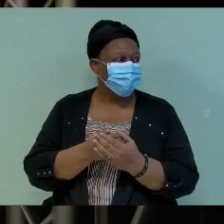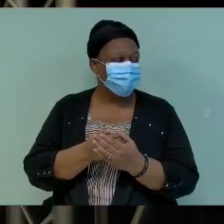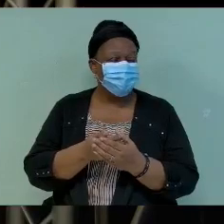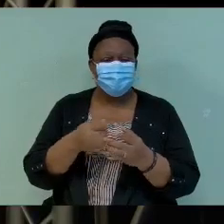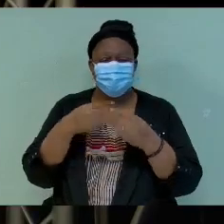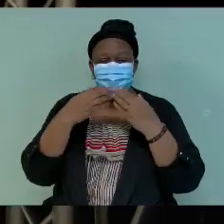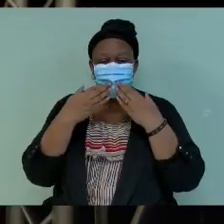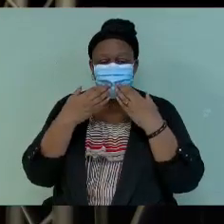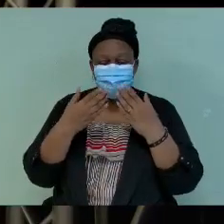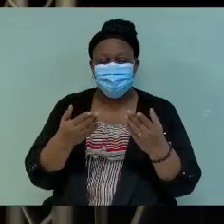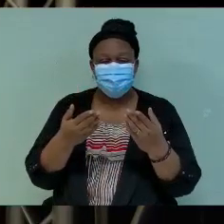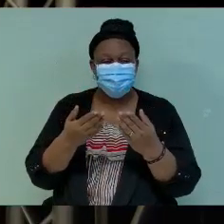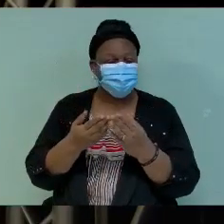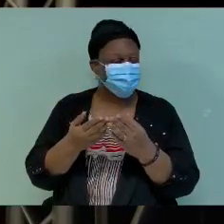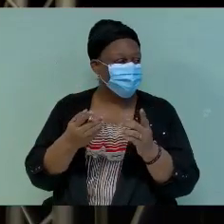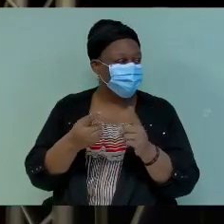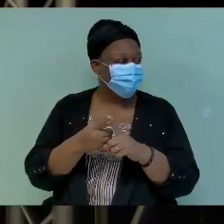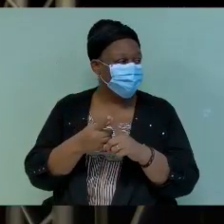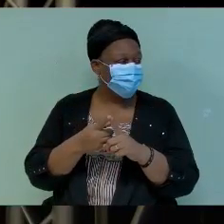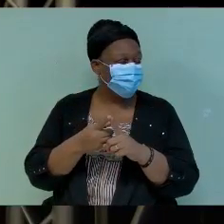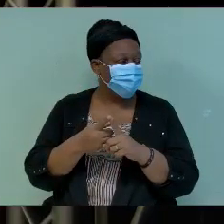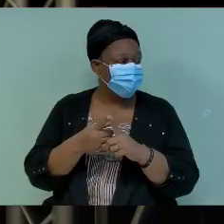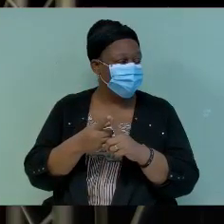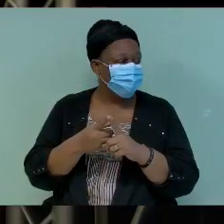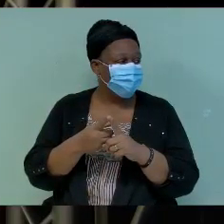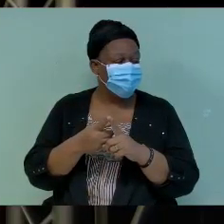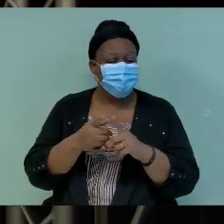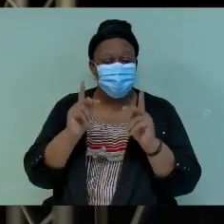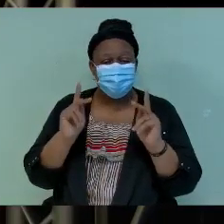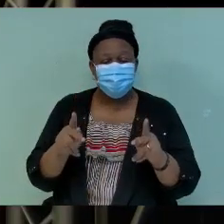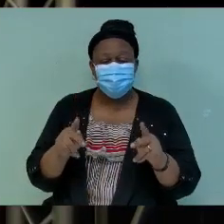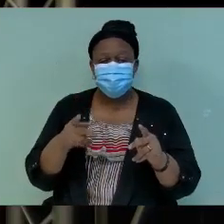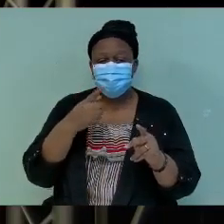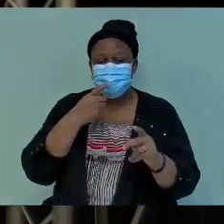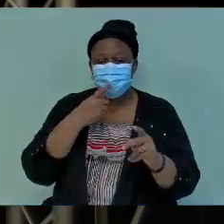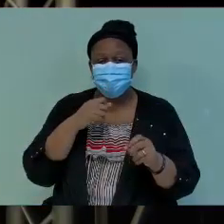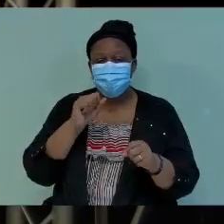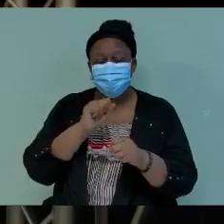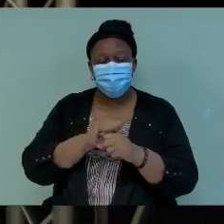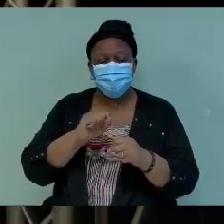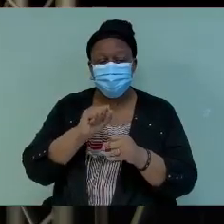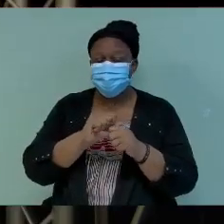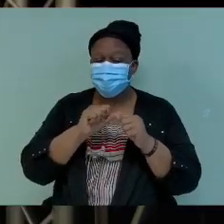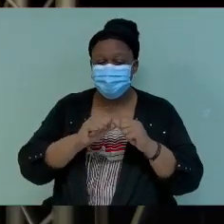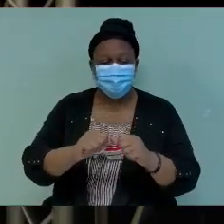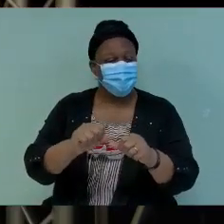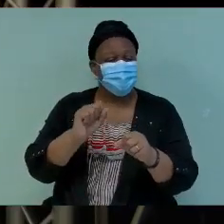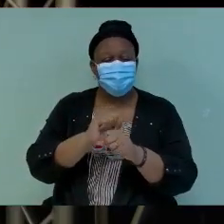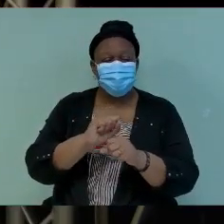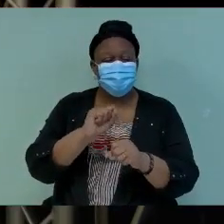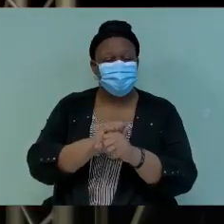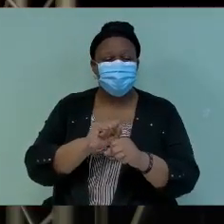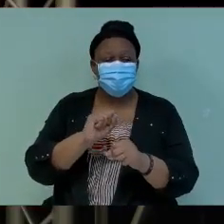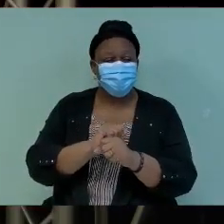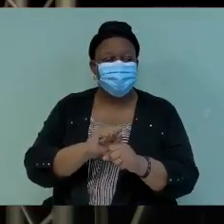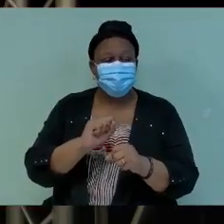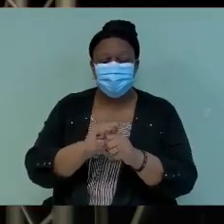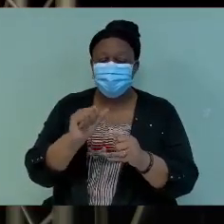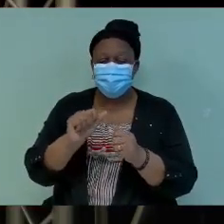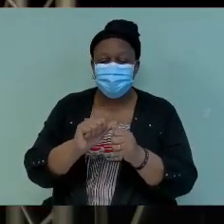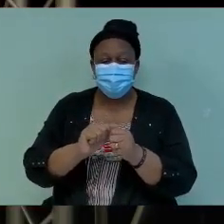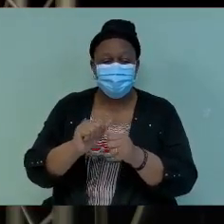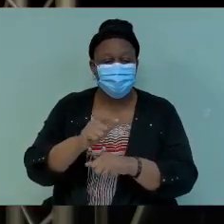sincere thanks and commendation to the frontline workers, that is those persons who have every